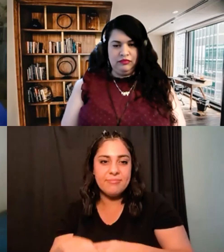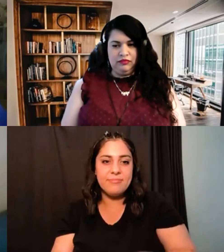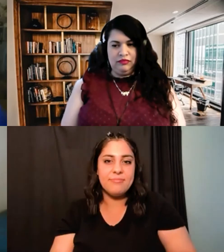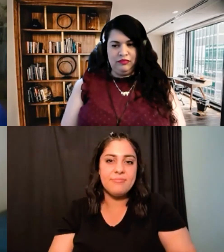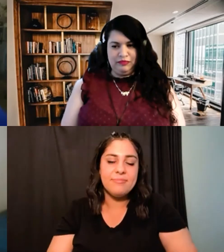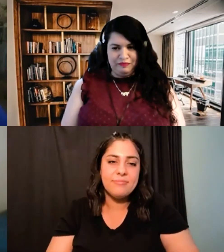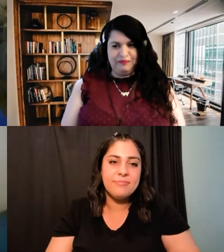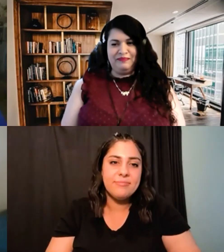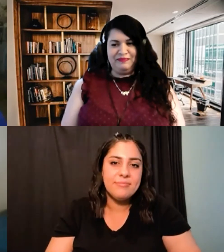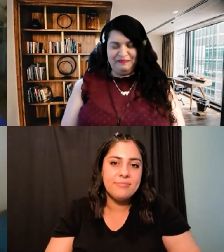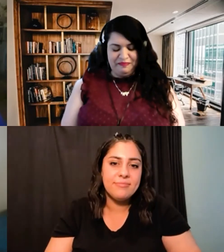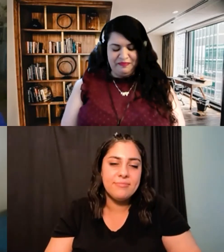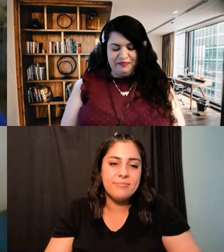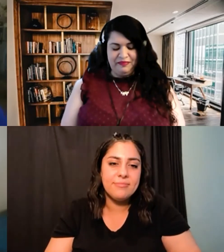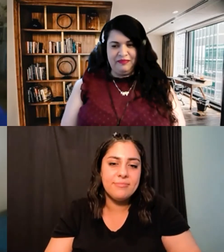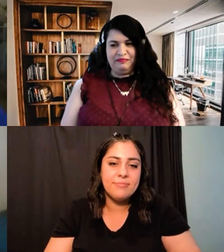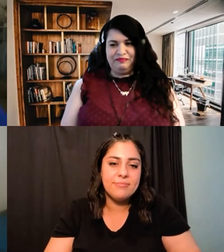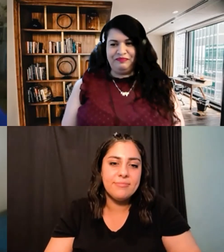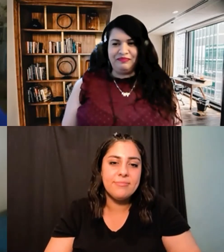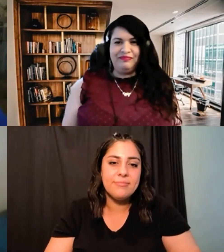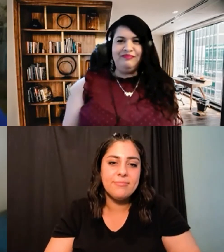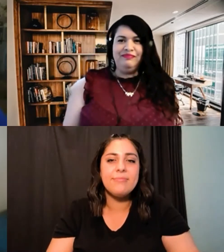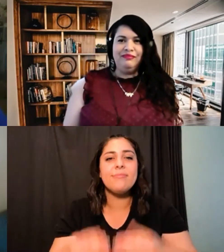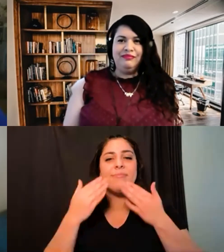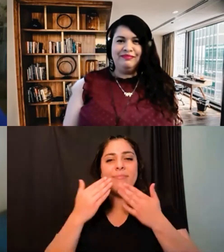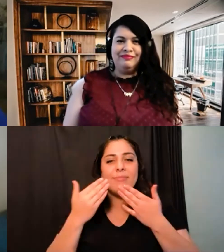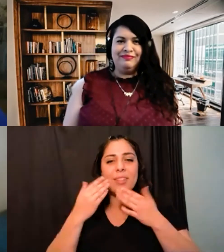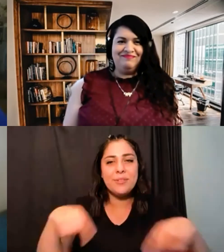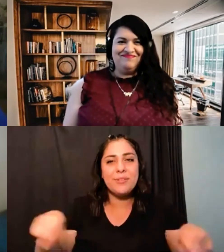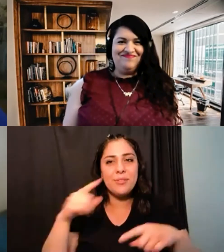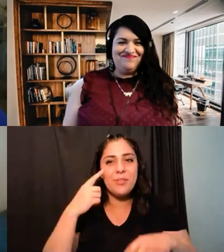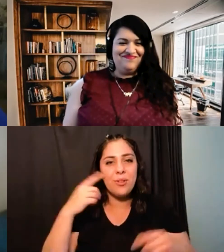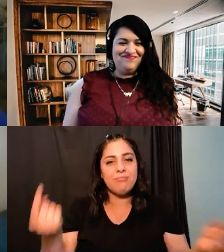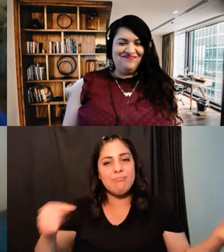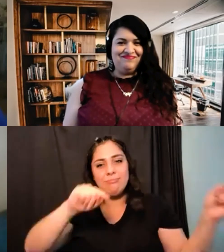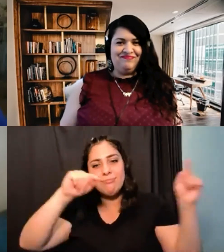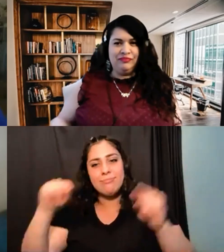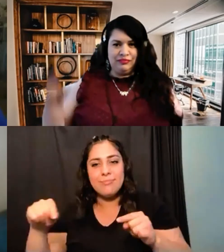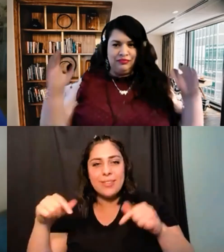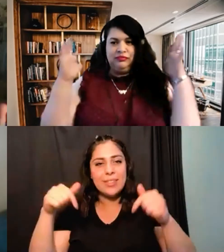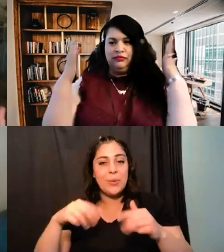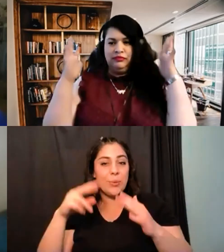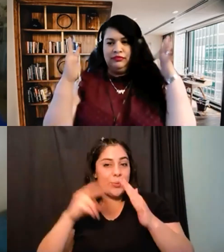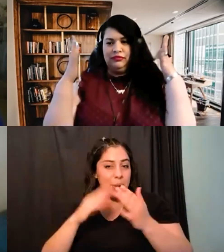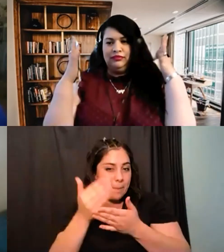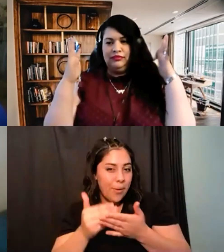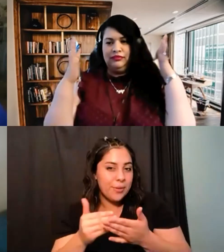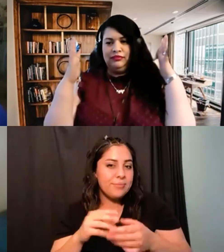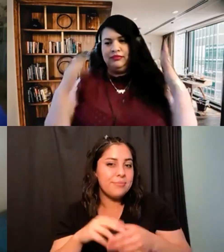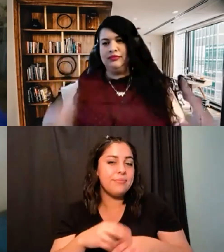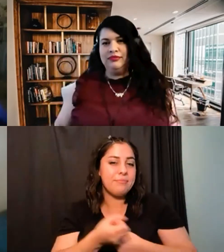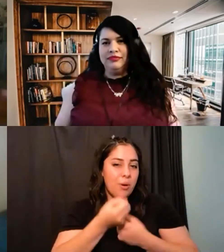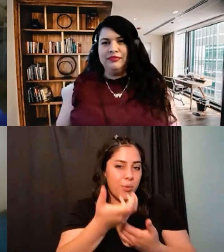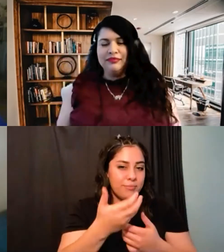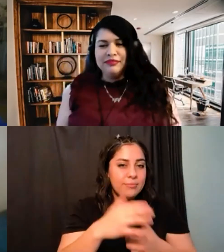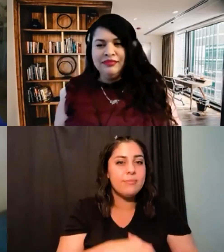Thank you, everyone. Thank you, everyone, for joining us for the reading portion. We're going